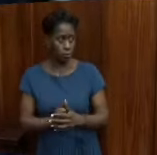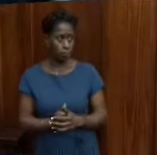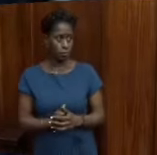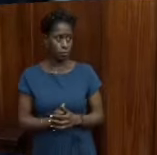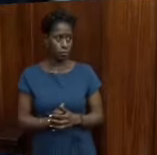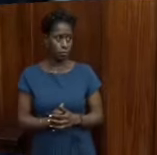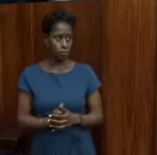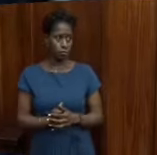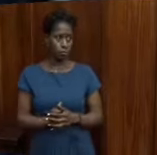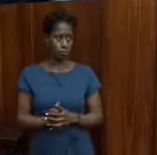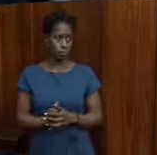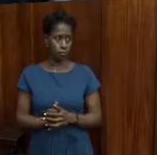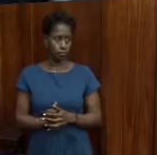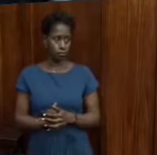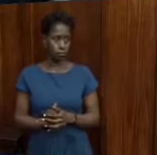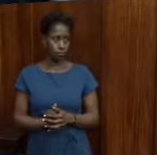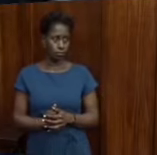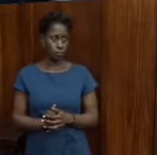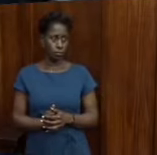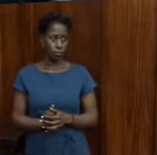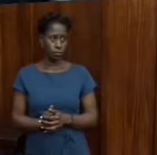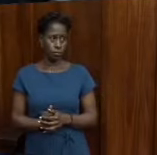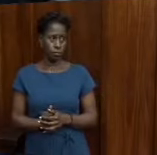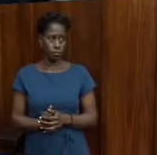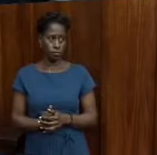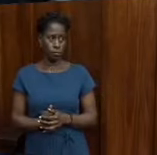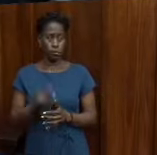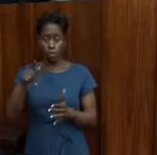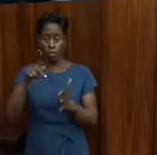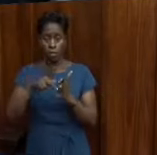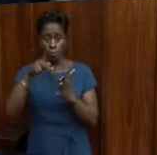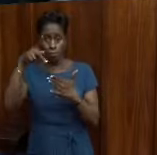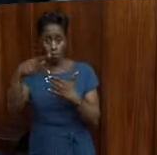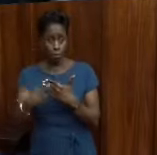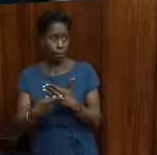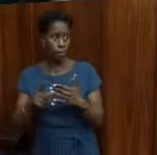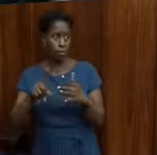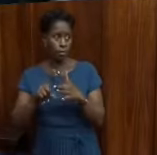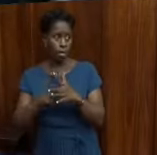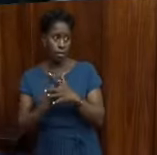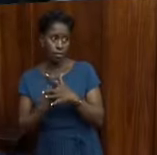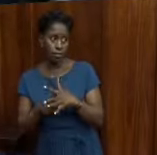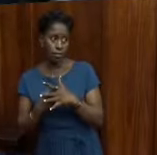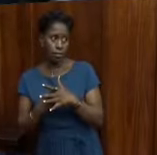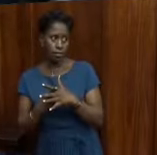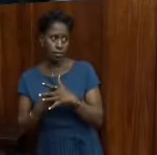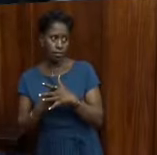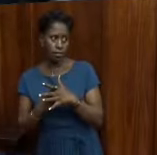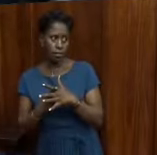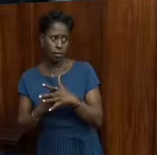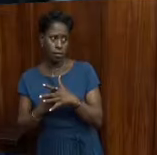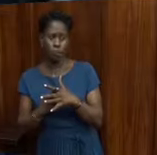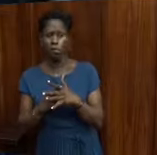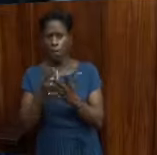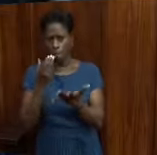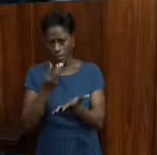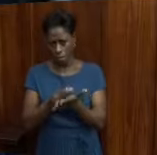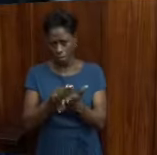Health, Wellness, and Elderly Affairs. This program will commence with an initial fund of